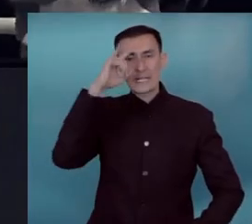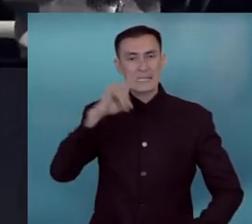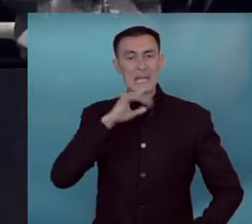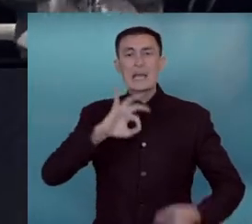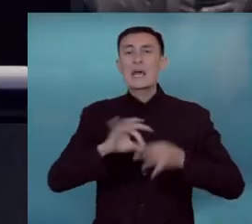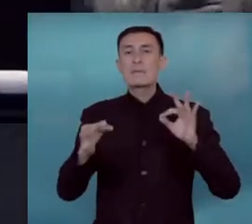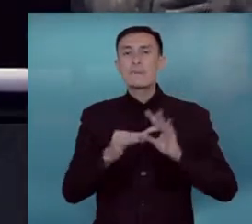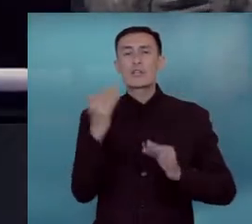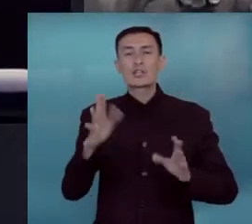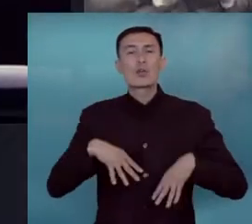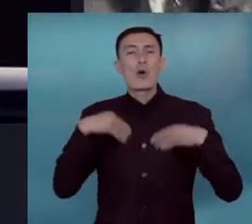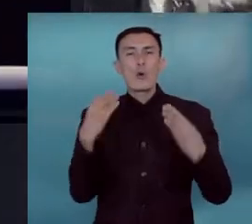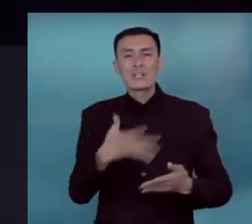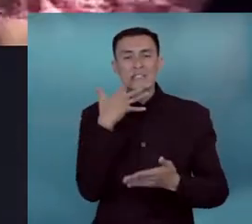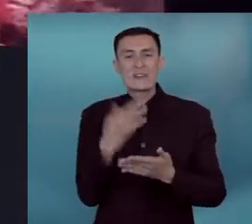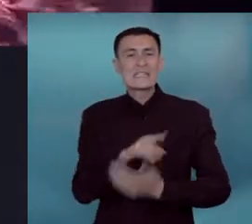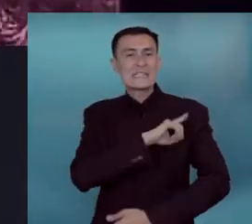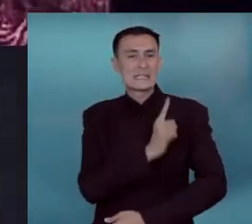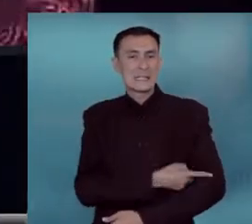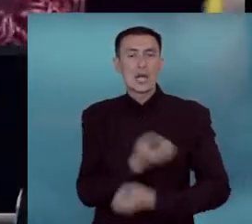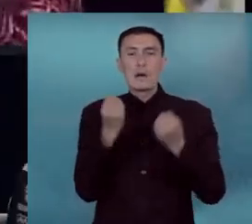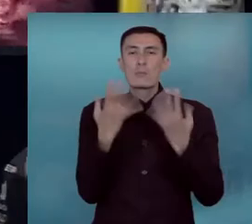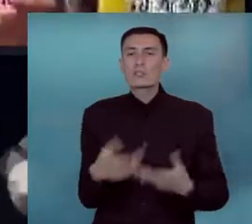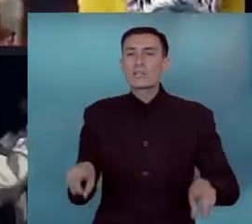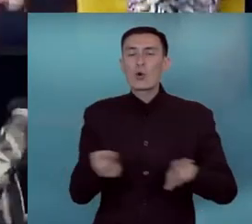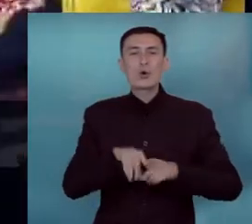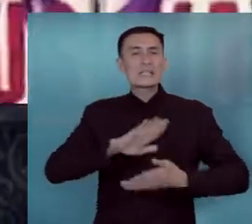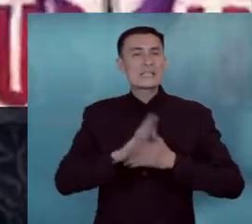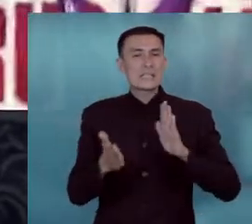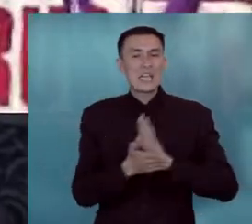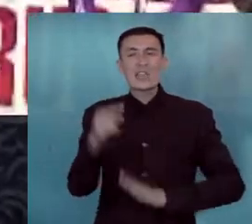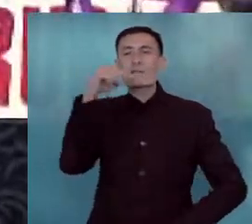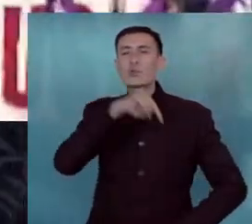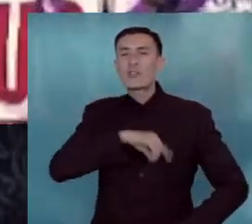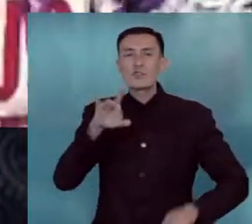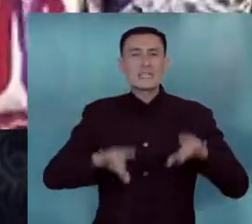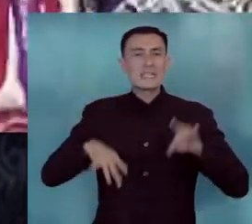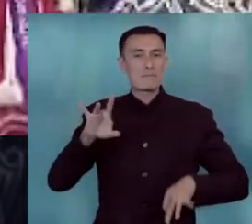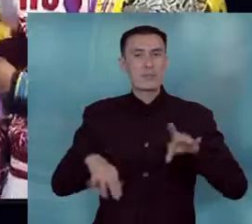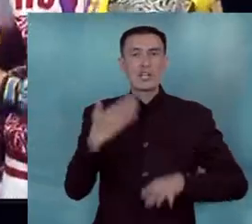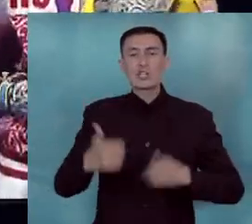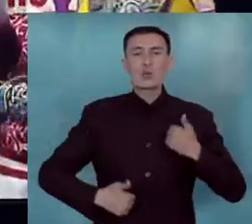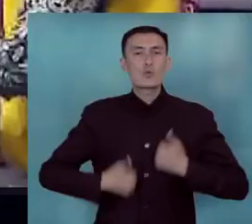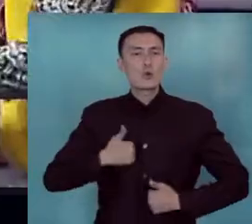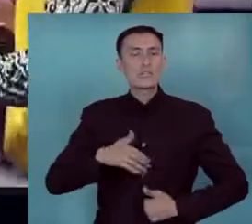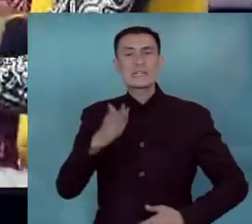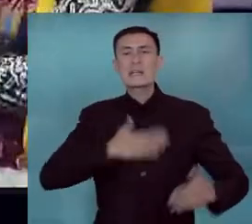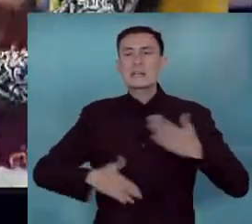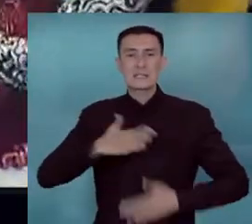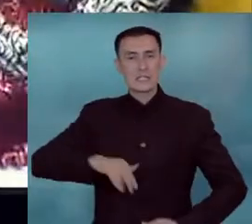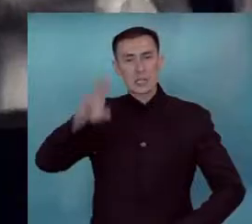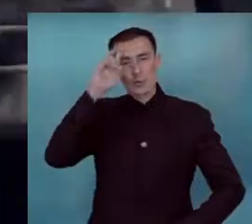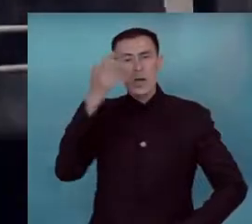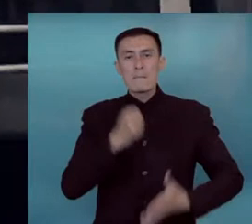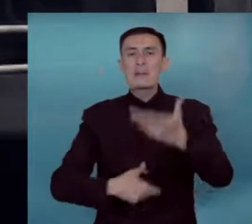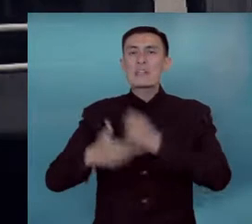and understands that it is a victory for the whole of Kazakhstan. During the Olympics, we give it our all. We are boiling inside and we are